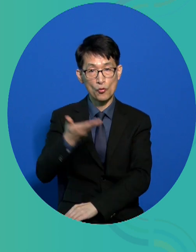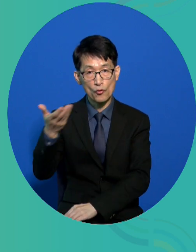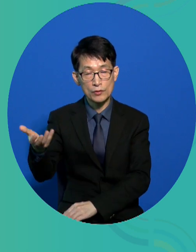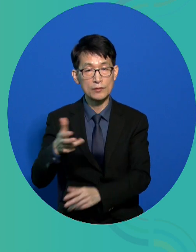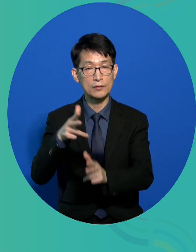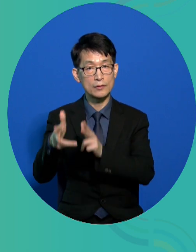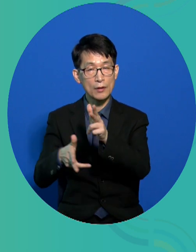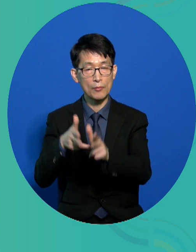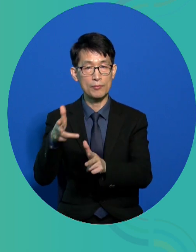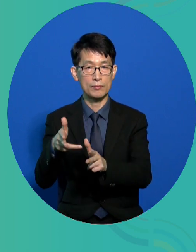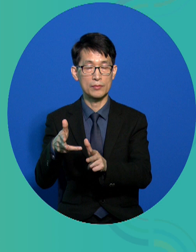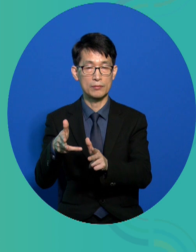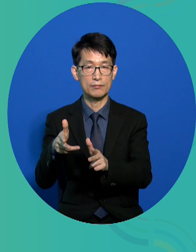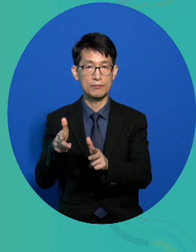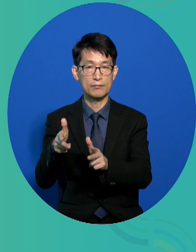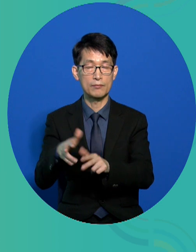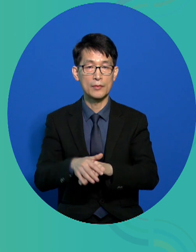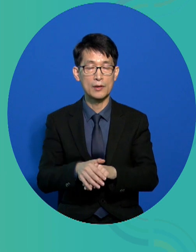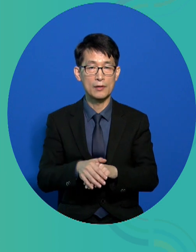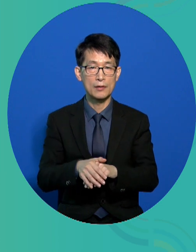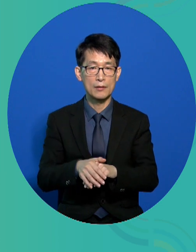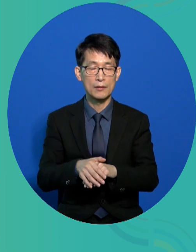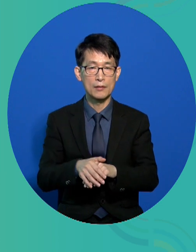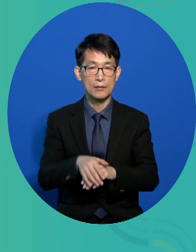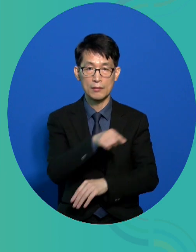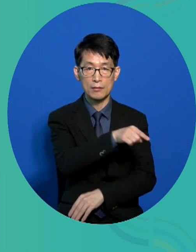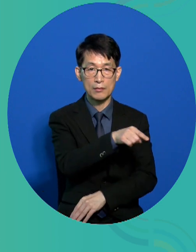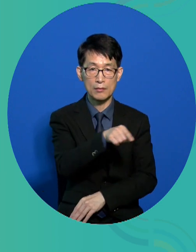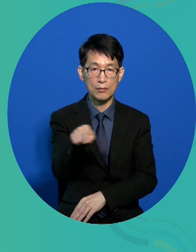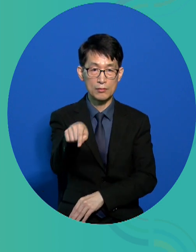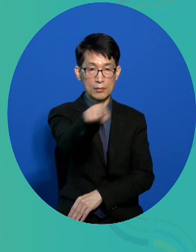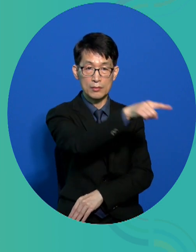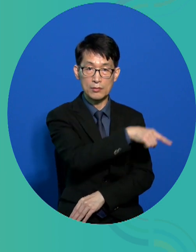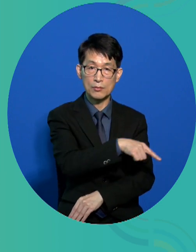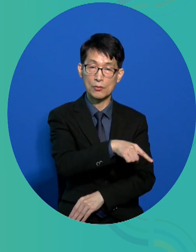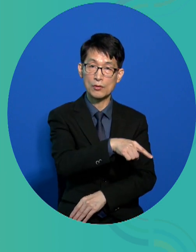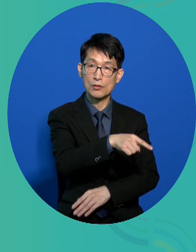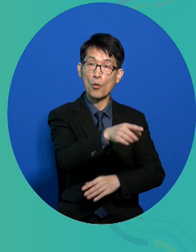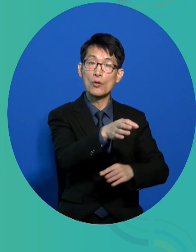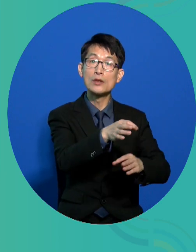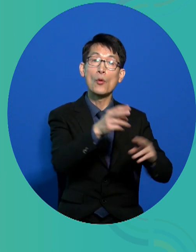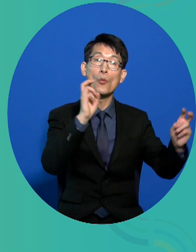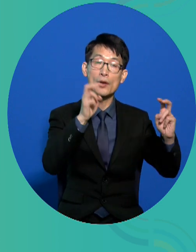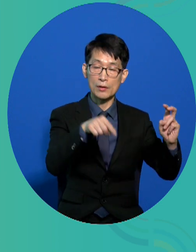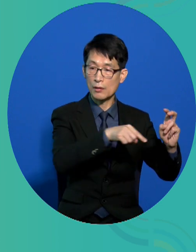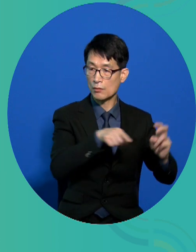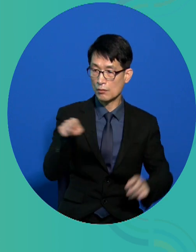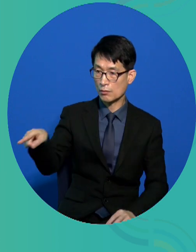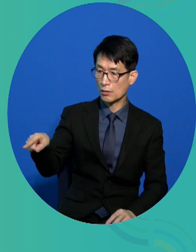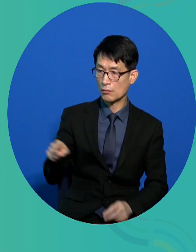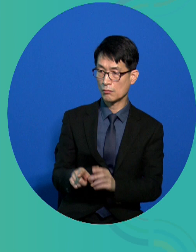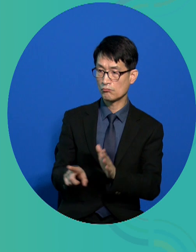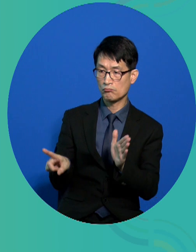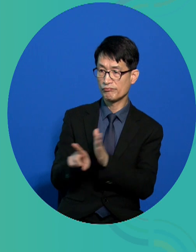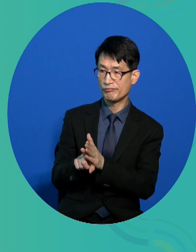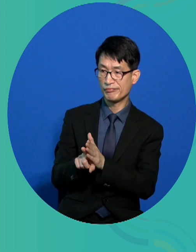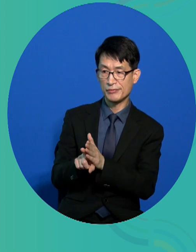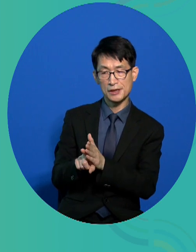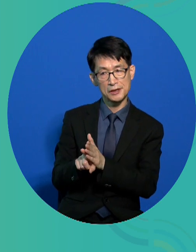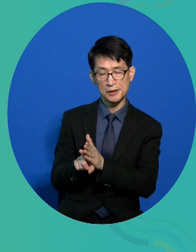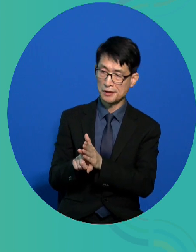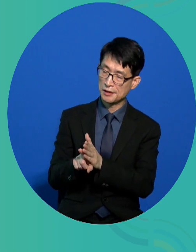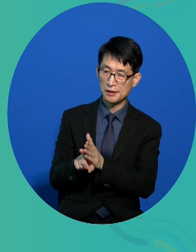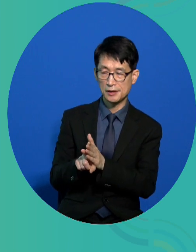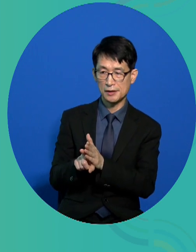various platform mobility services, but there is low level of trust in society on these